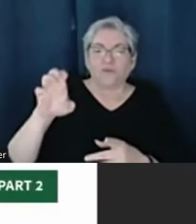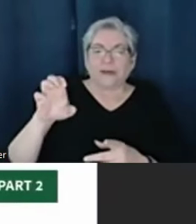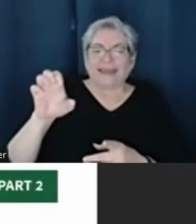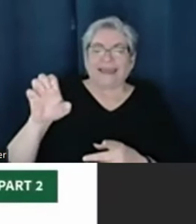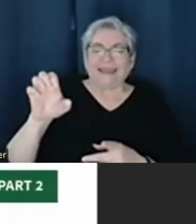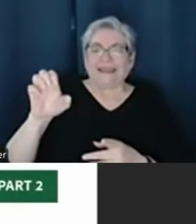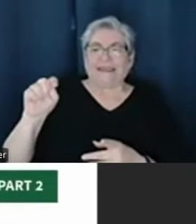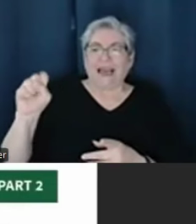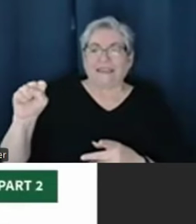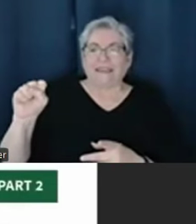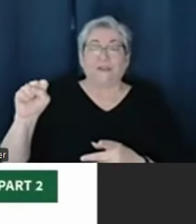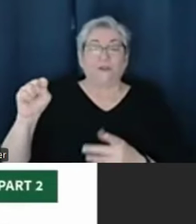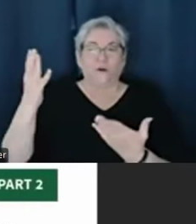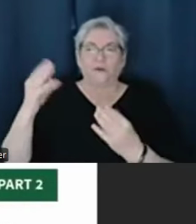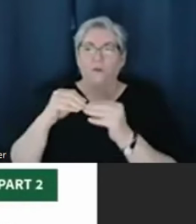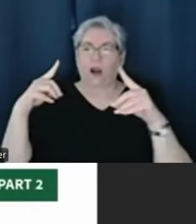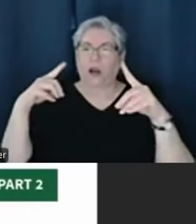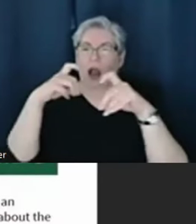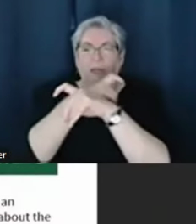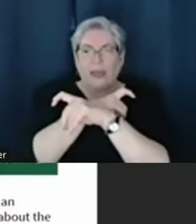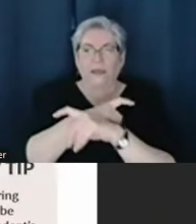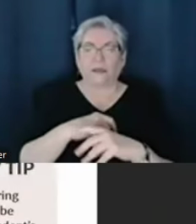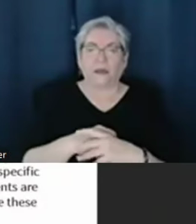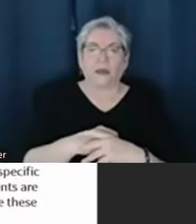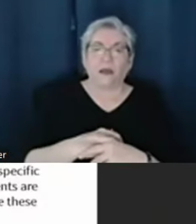complicated. And the rules and the